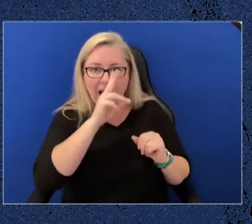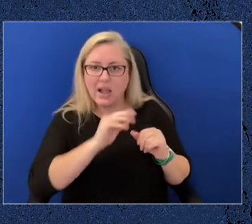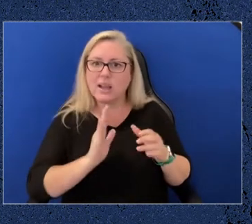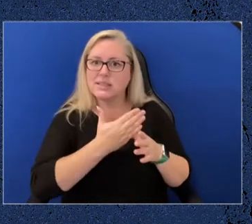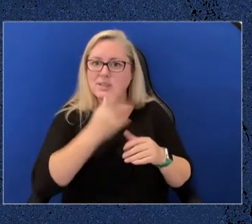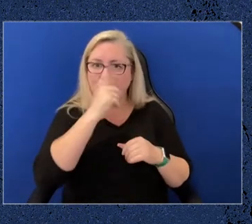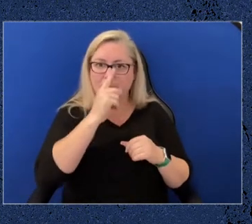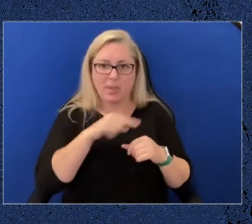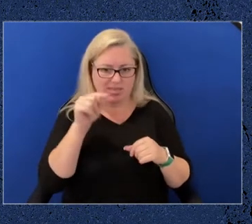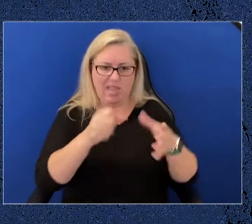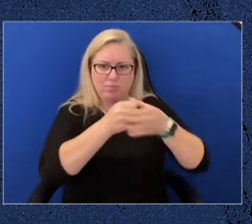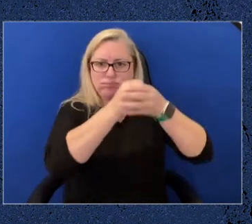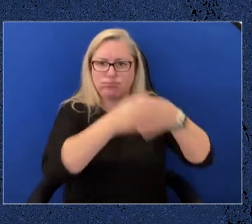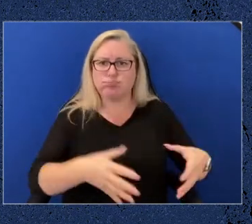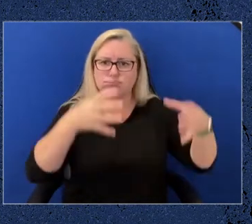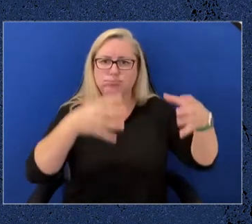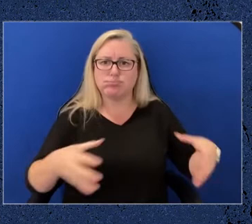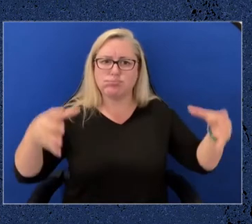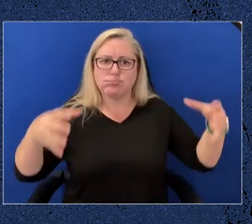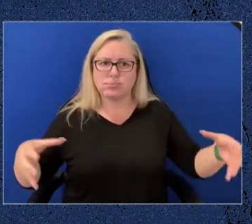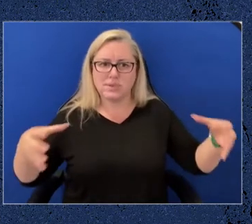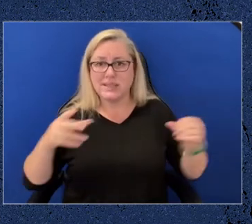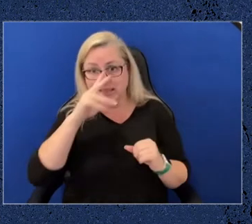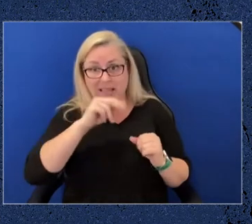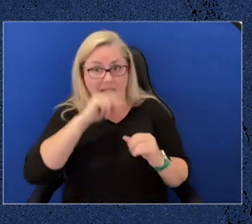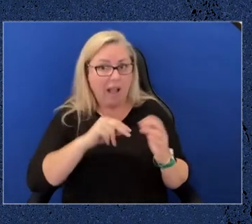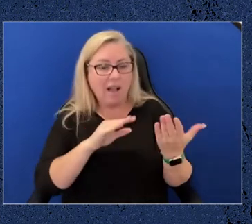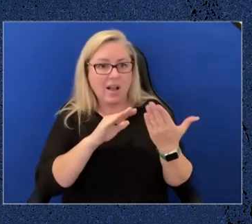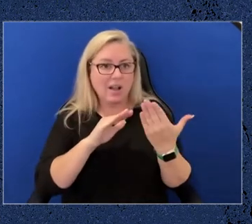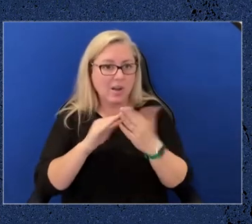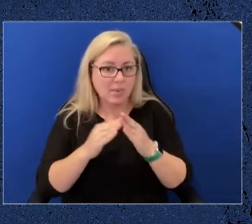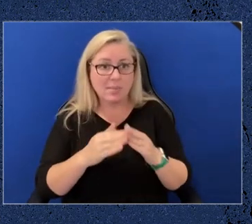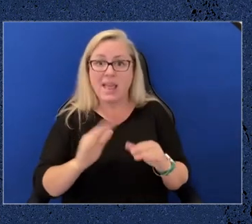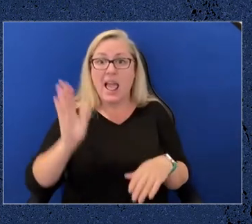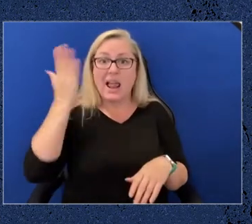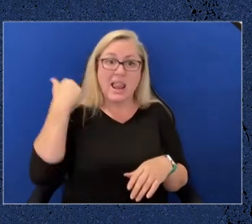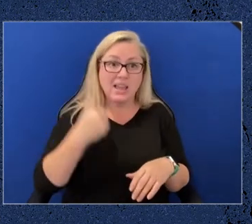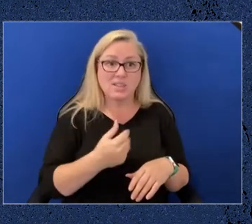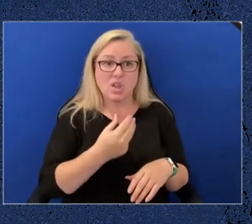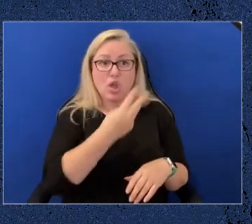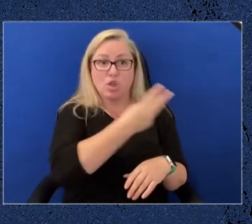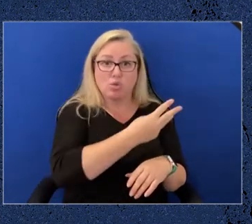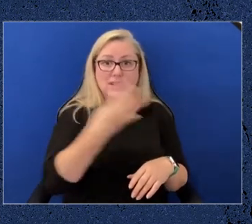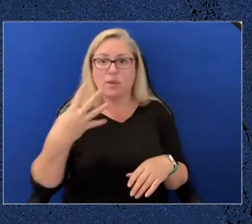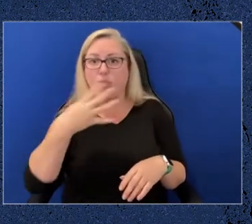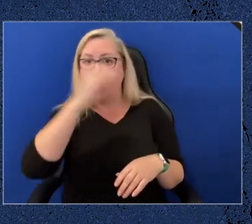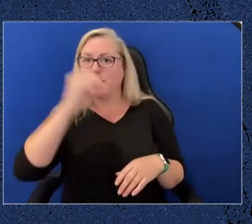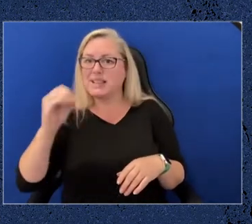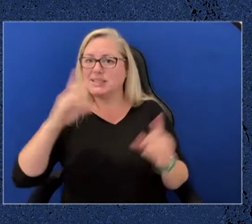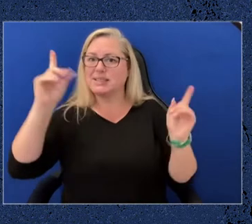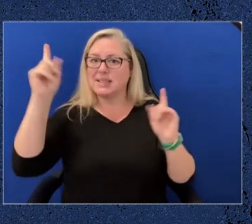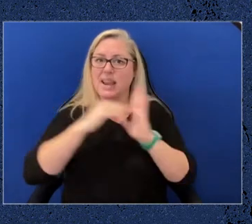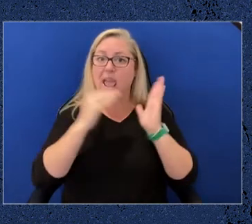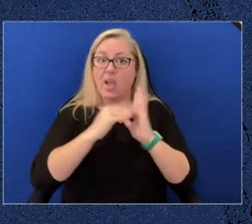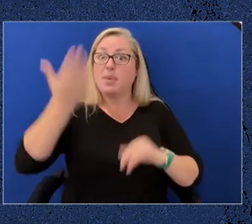a growing cohort. Indigenous community in Australia is a very young community. The last census, we've just gone from 3 to 4% of the population. Used to be 100, but that's okay.